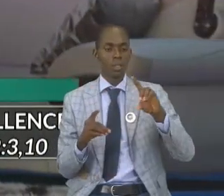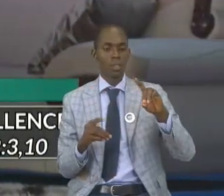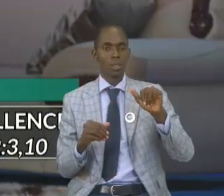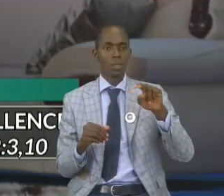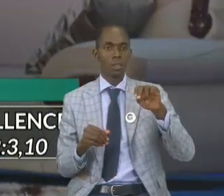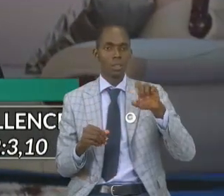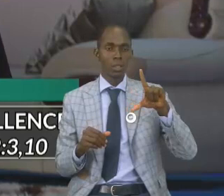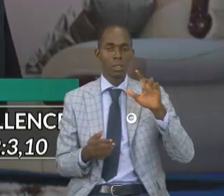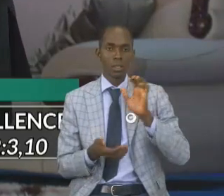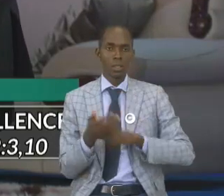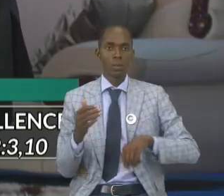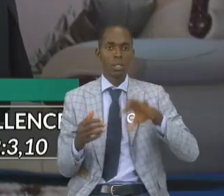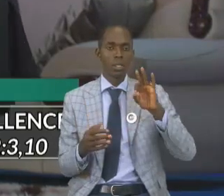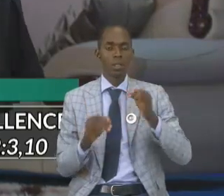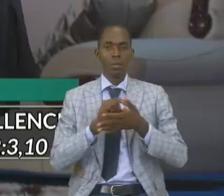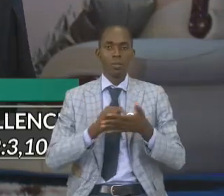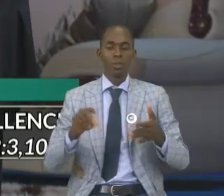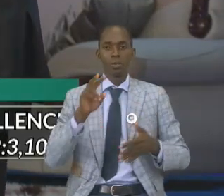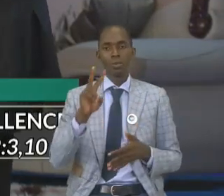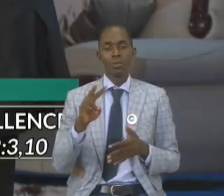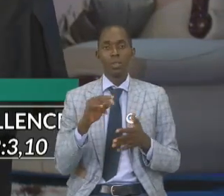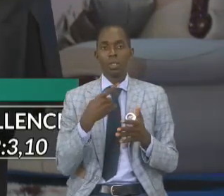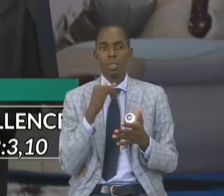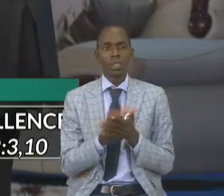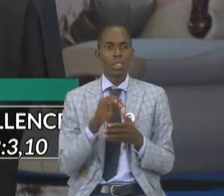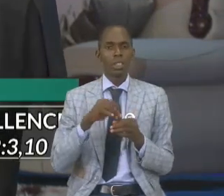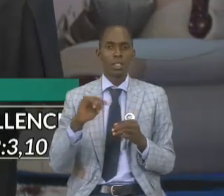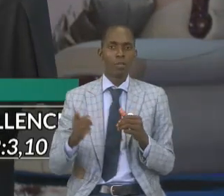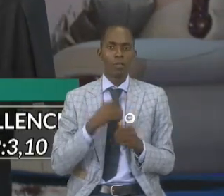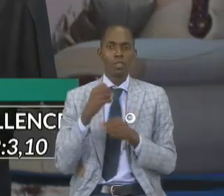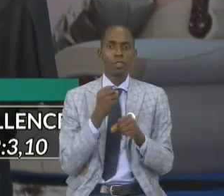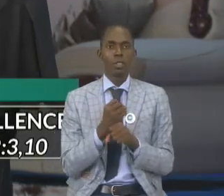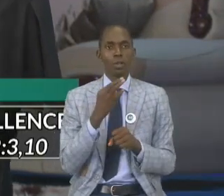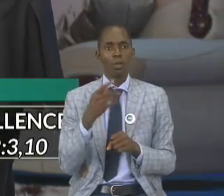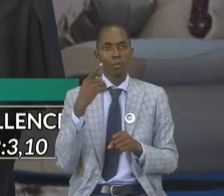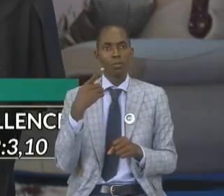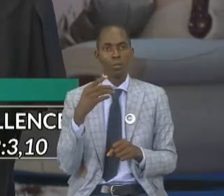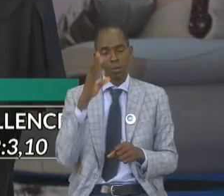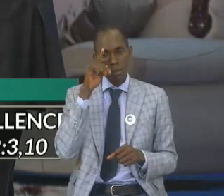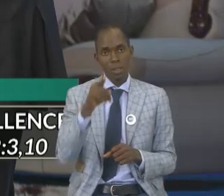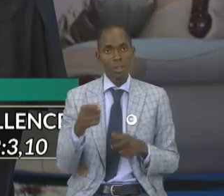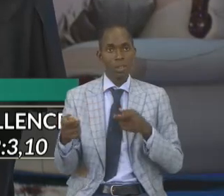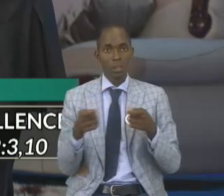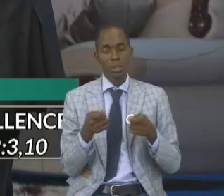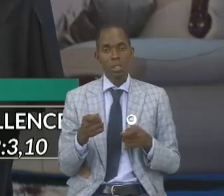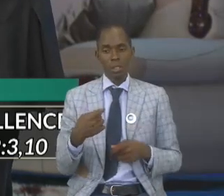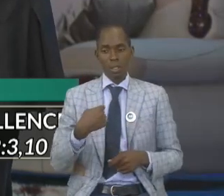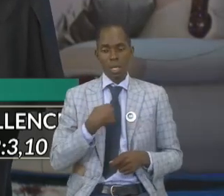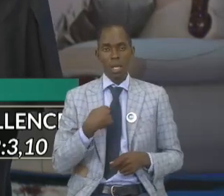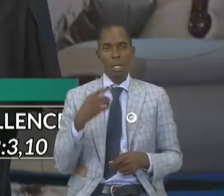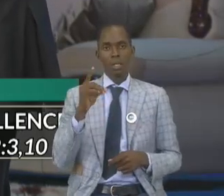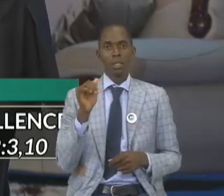chapter 9, reading from verse 2, in the first year of his reign, I, Daniel,